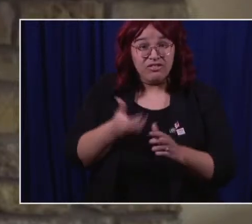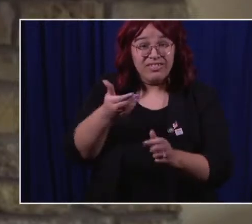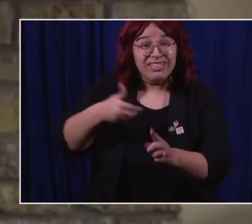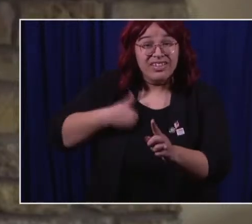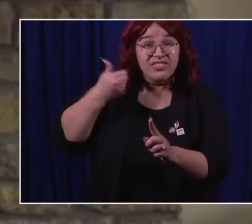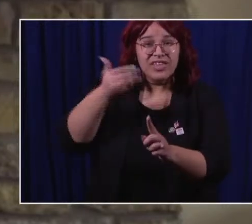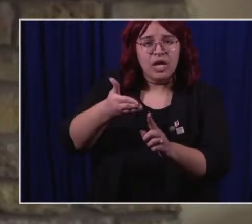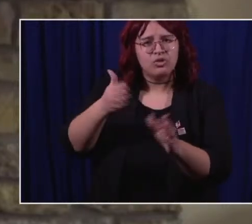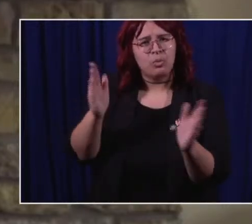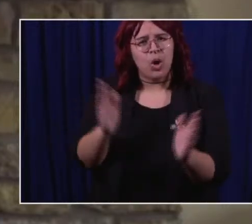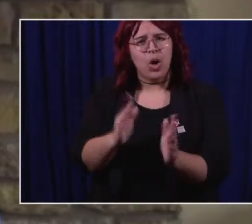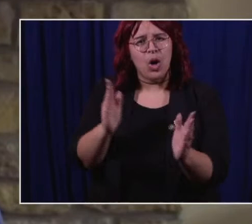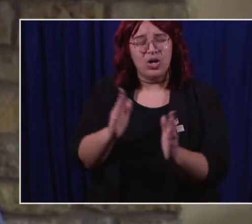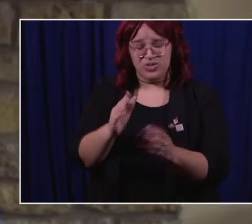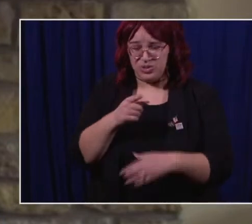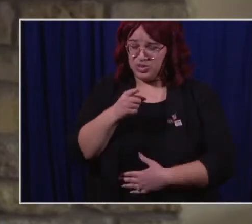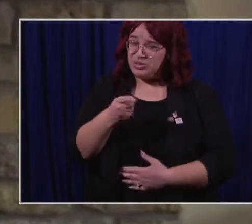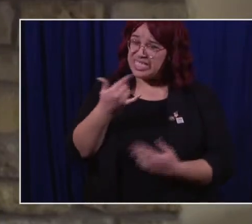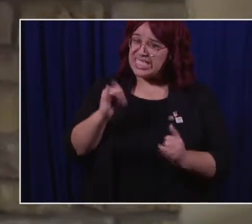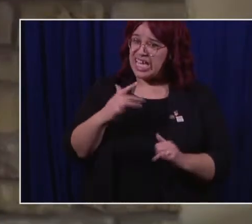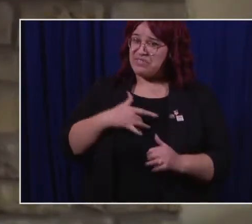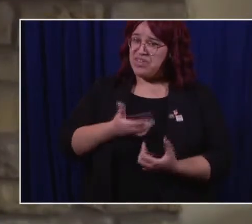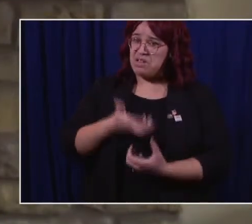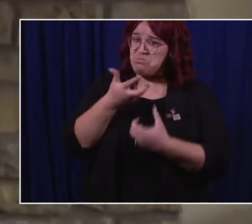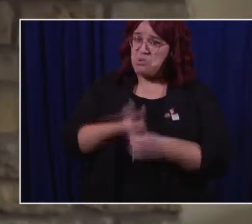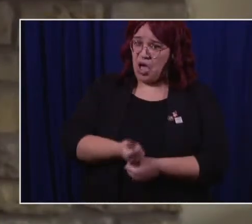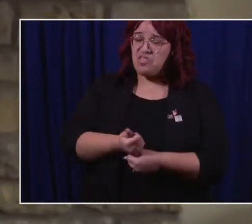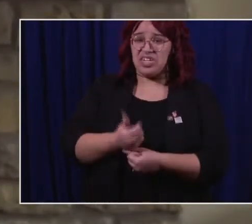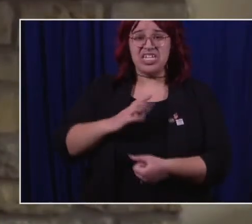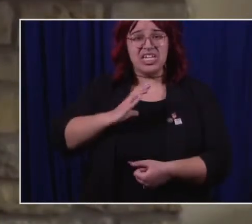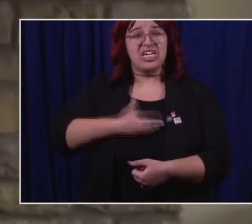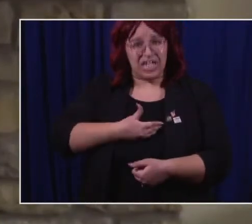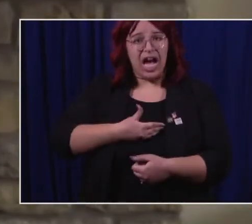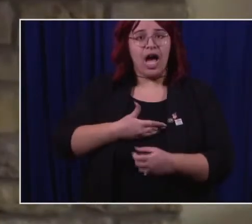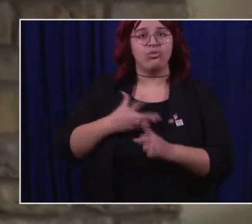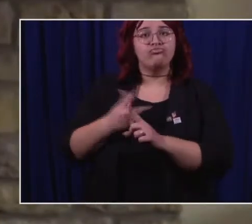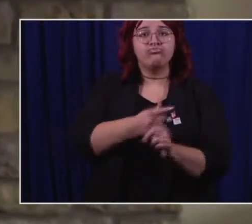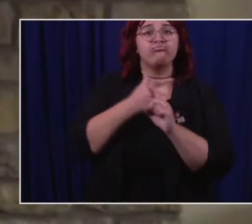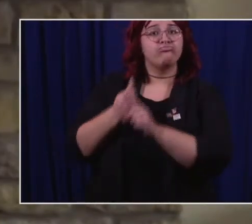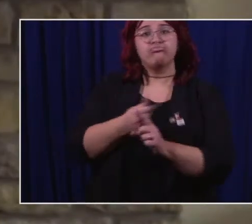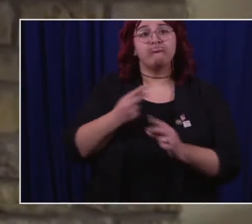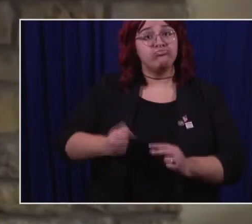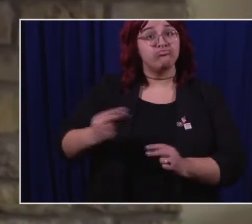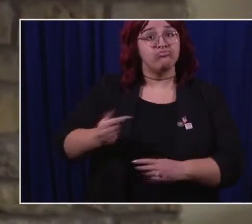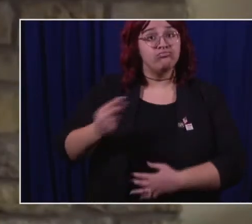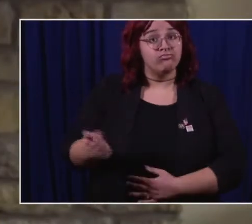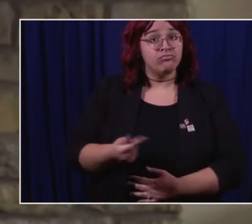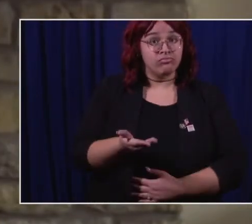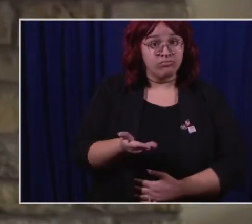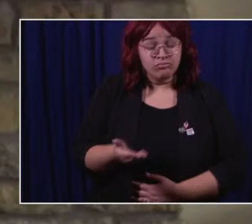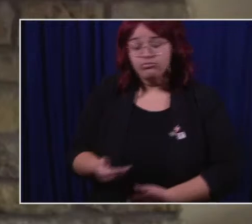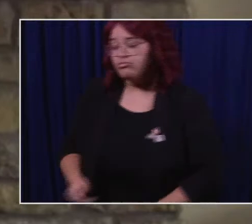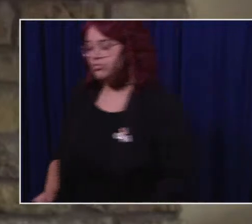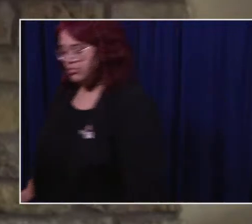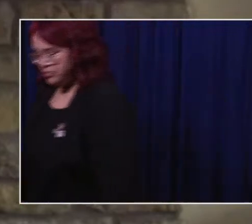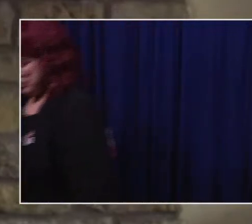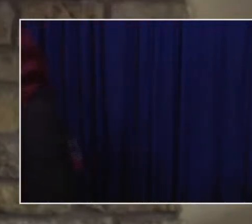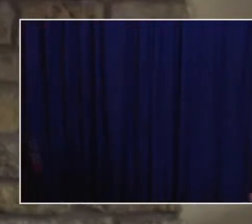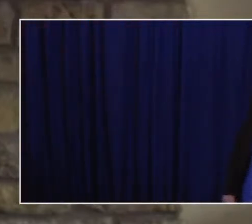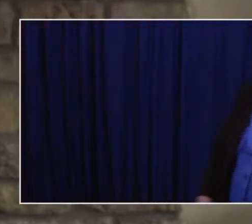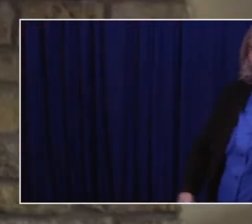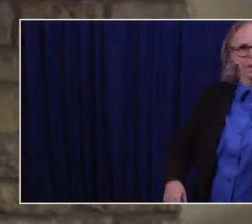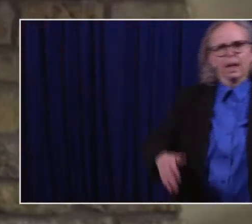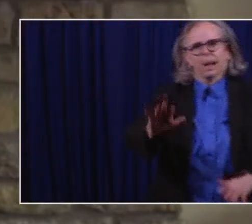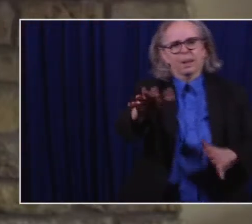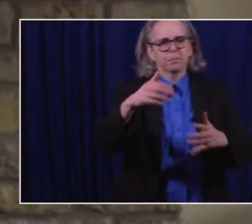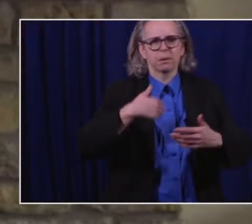states? Well, we're never doing well enough as far as I'm concerned. You know, Tom, I haven't looked at the numbers.